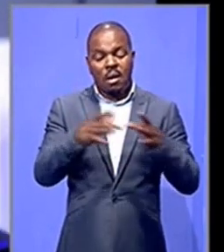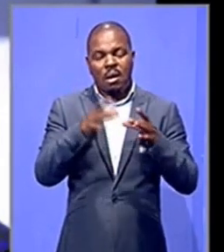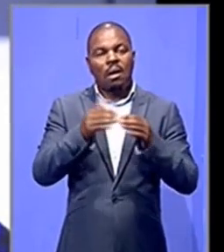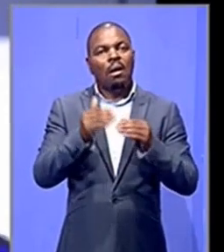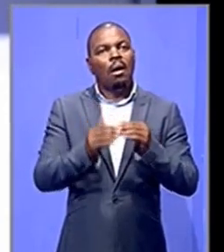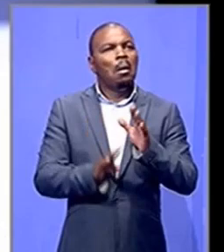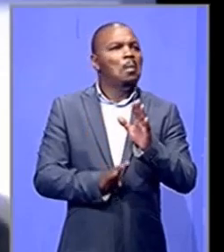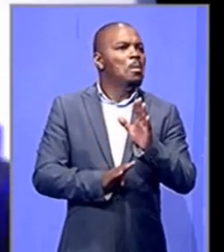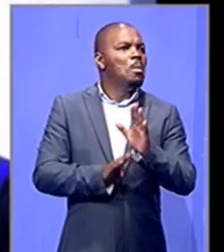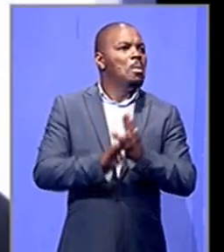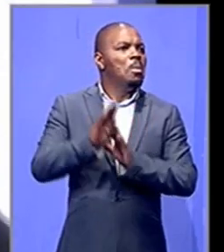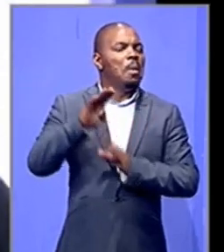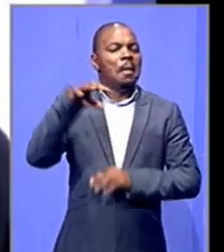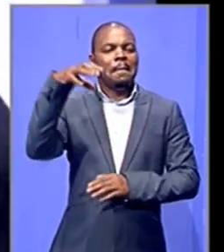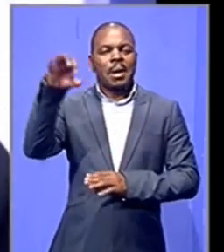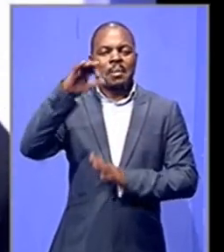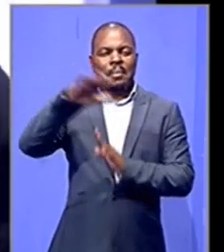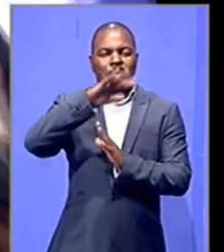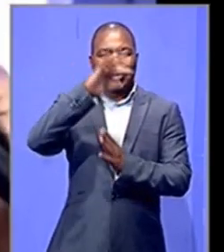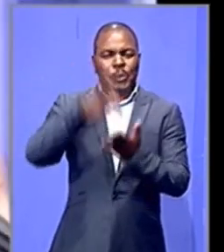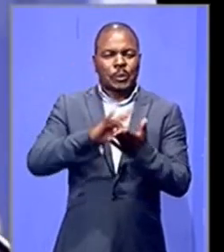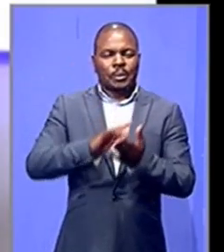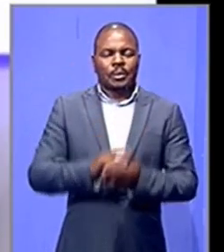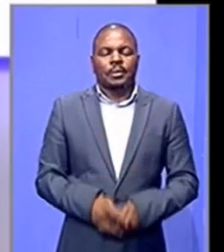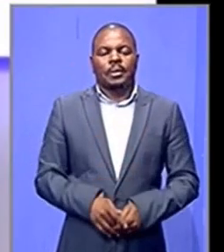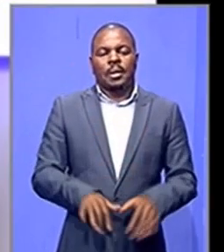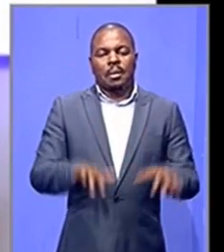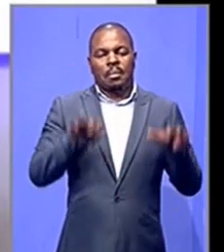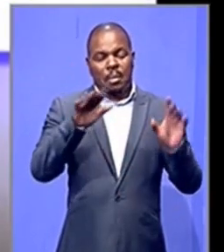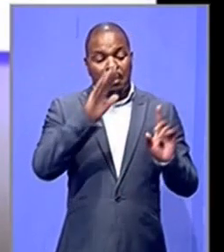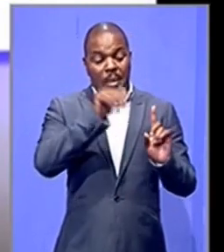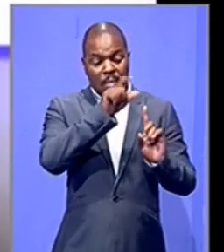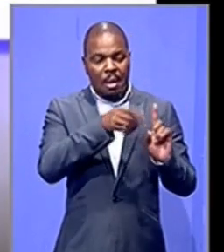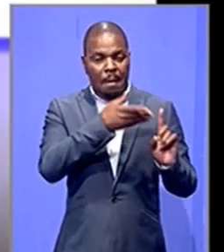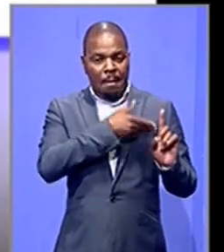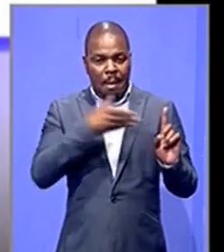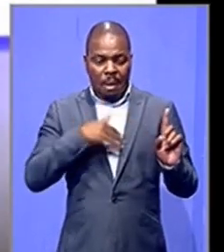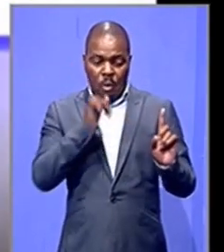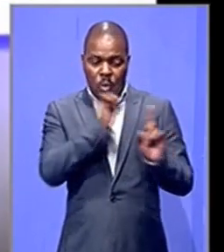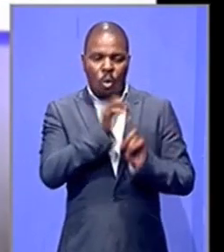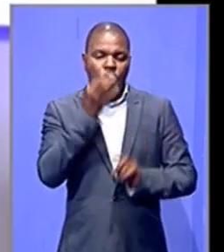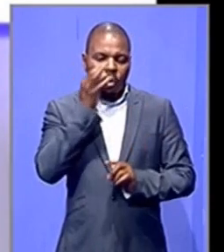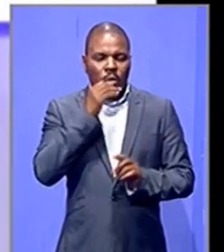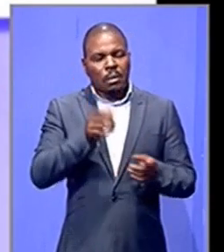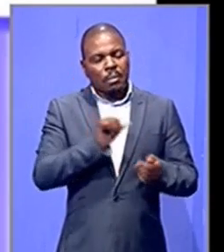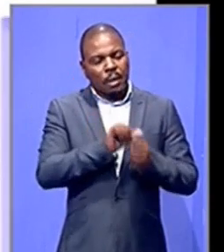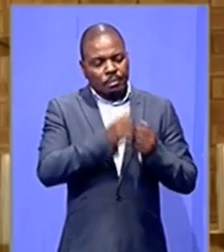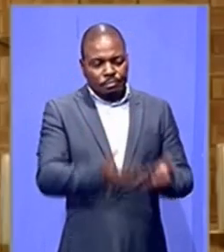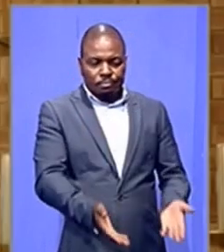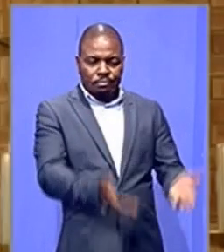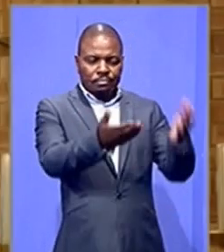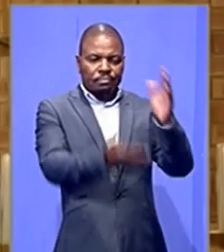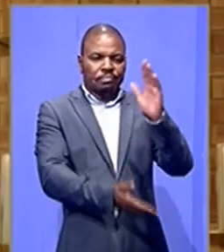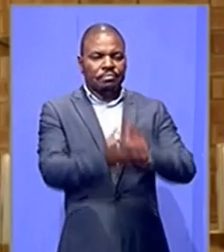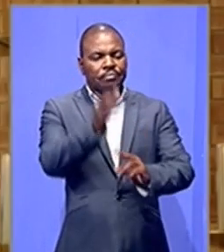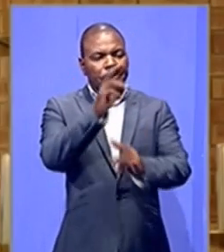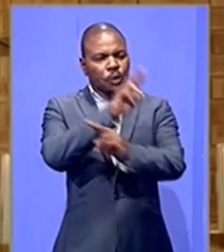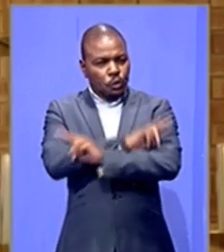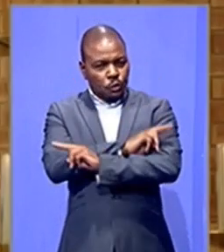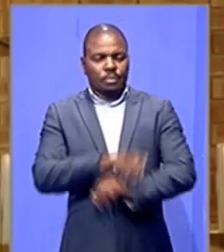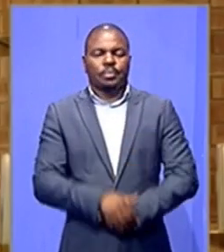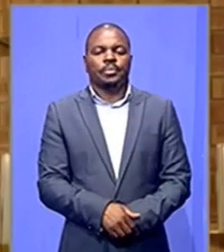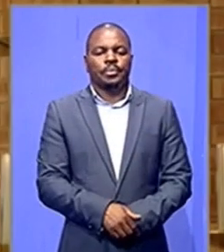platinum. Molaetseng wa go laelana le yena mmaago o rile wa mo lokolla gore a ye go ikhutsa. I want to thank